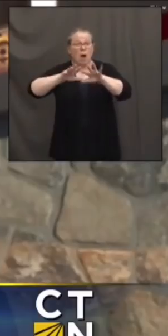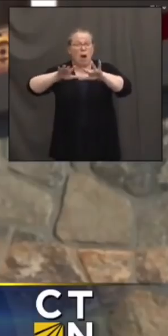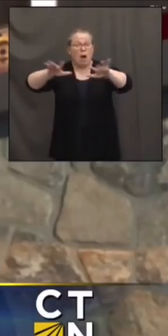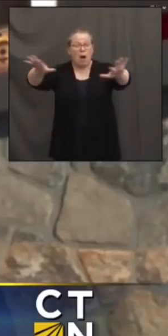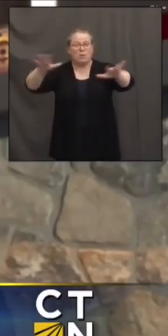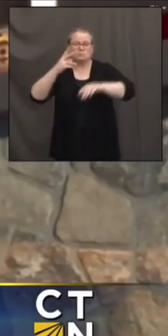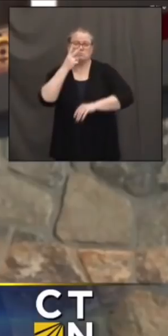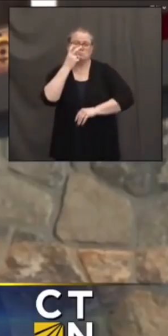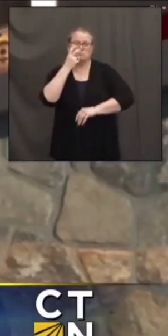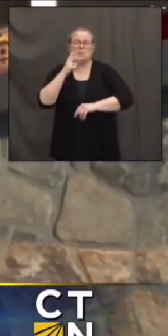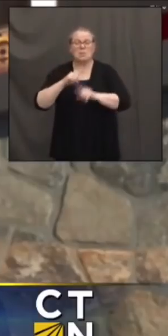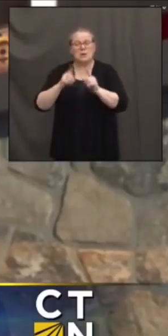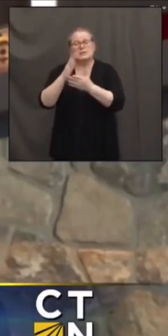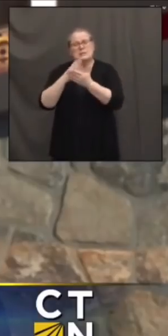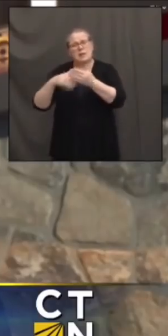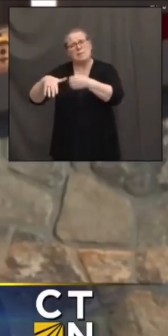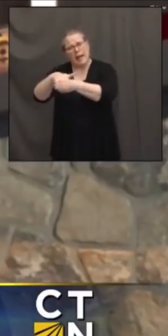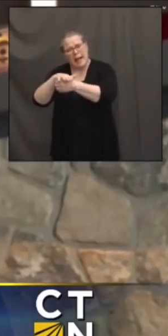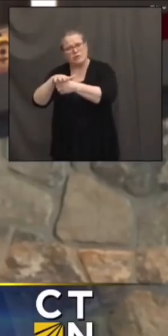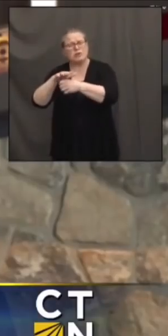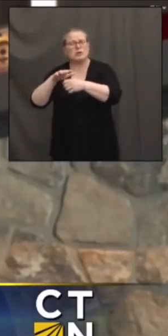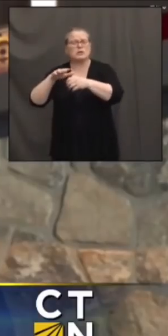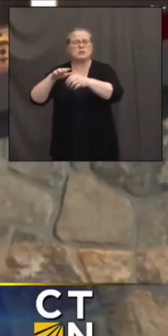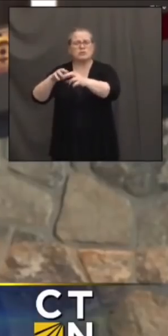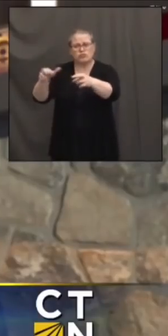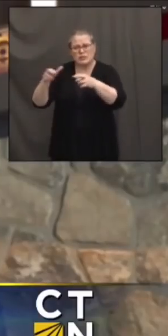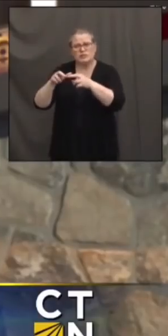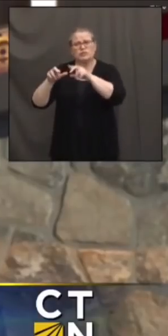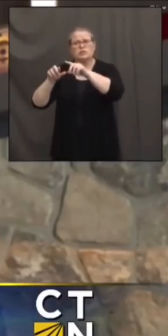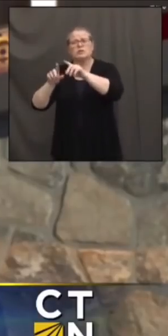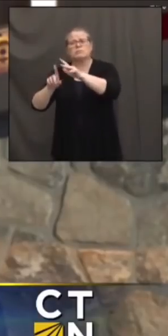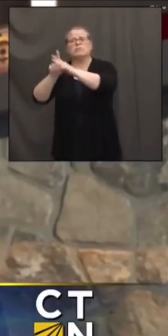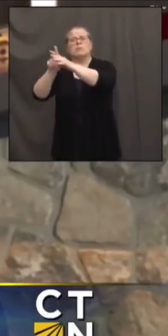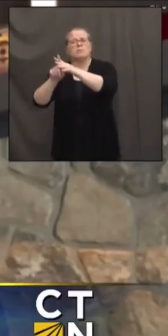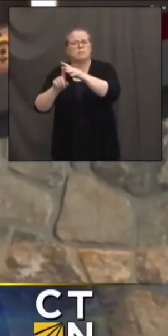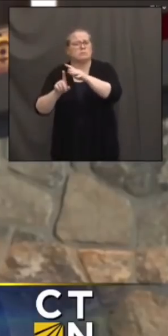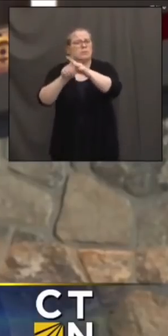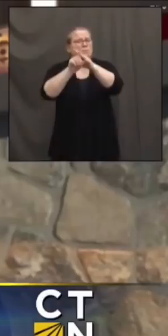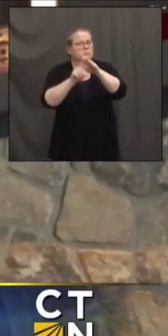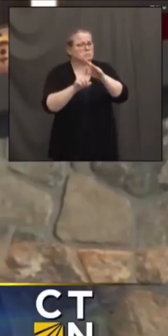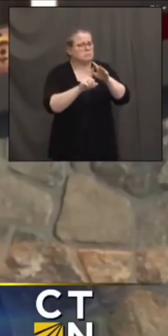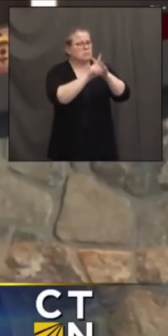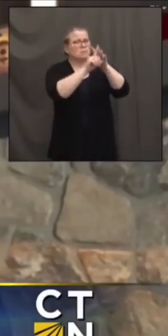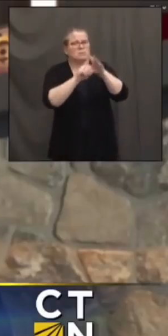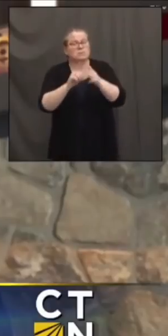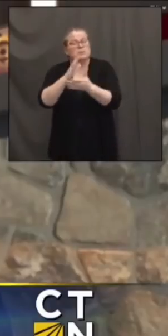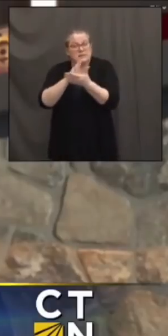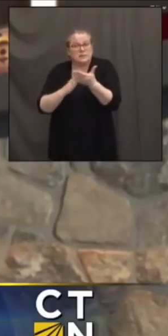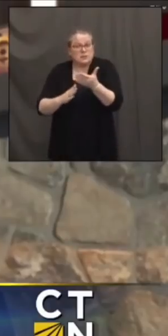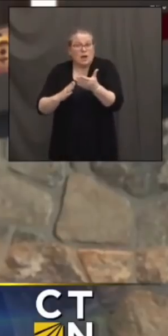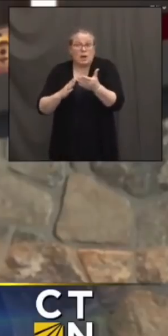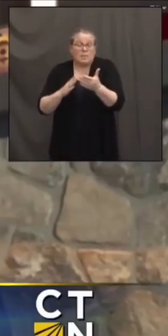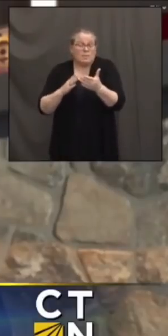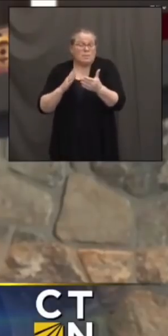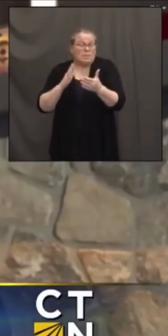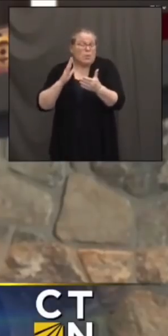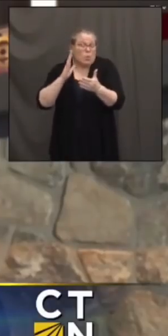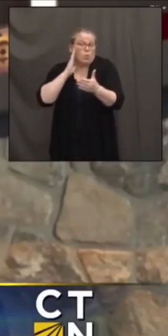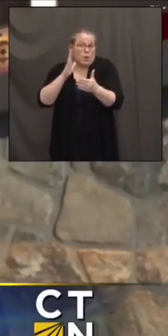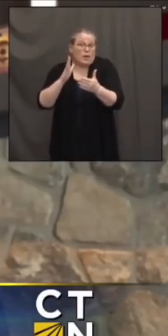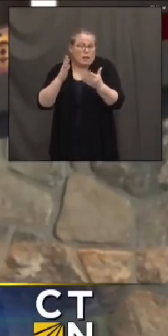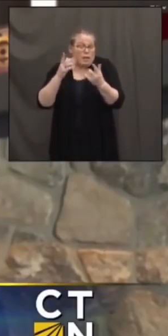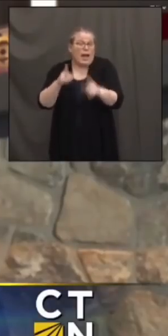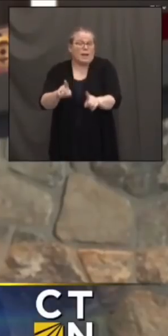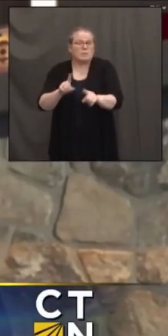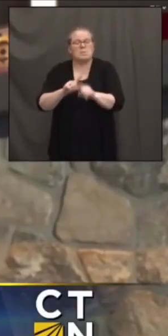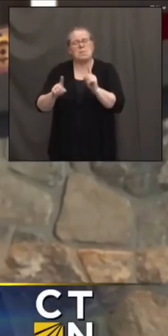spikes, and certain regions right now have a level of infection that's going to be hard to reverse absent some kind of intervention. But for most parts of the